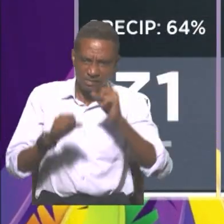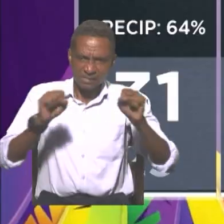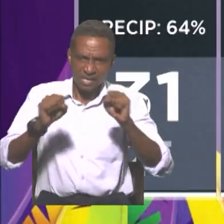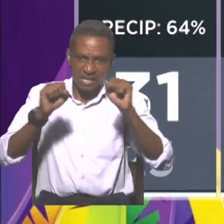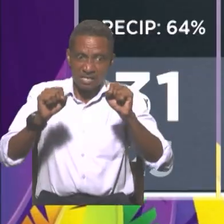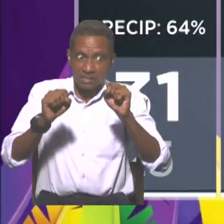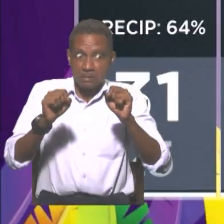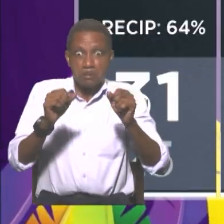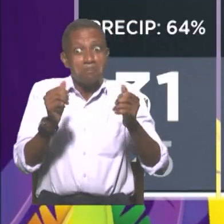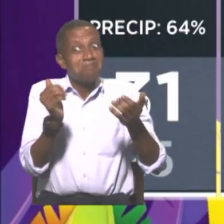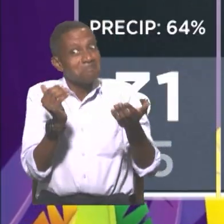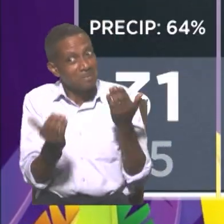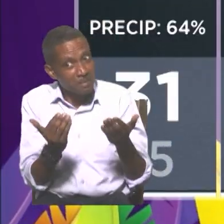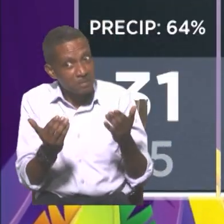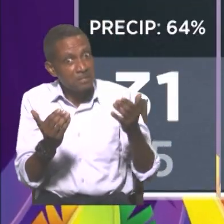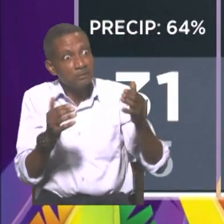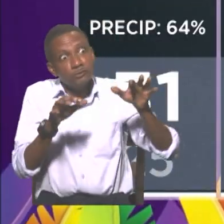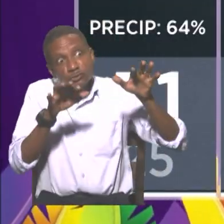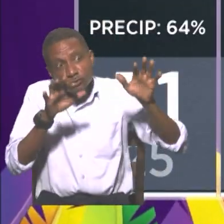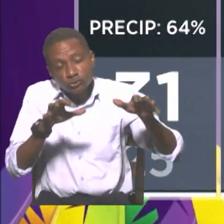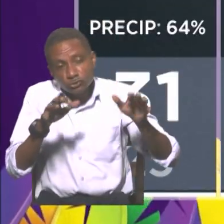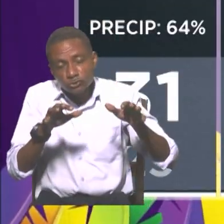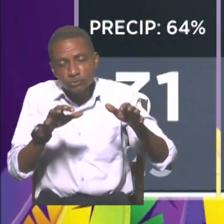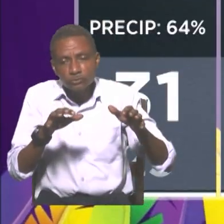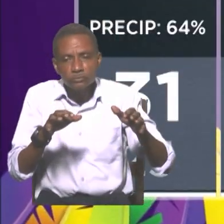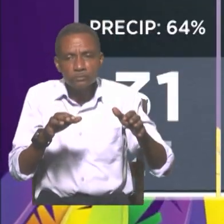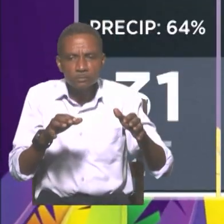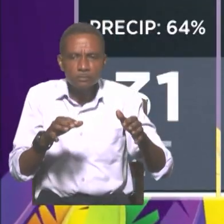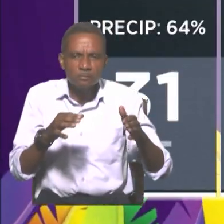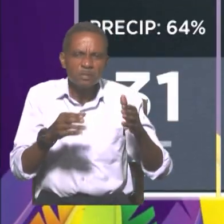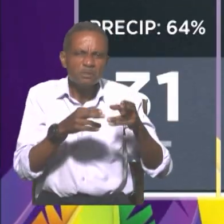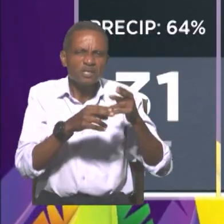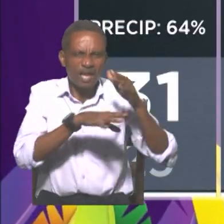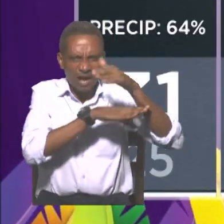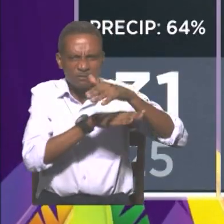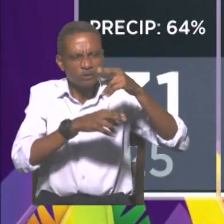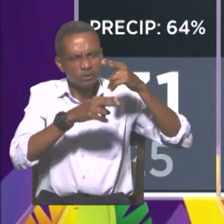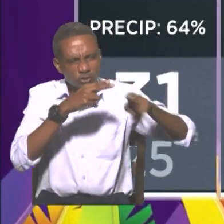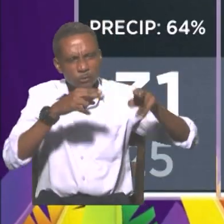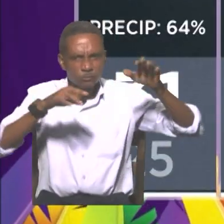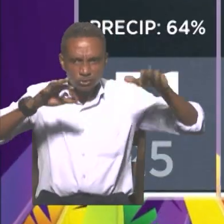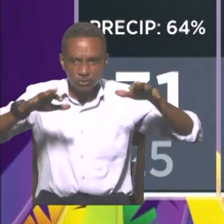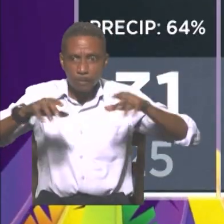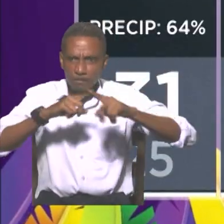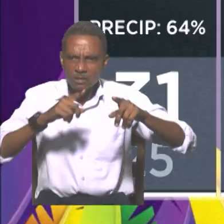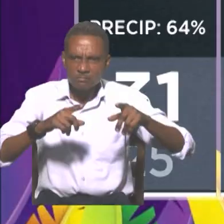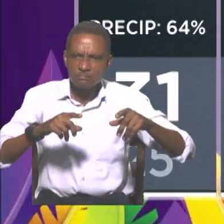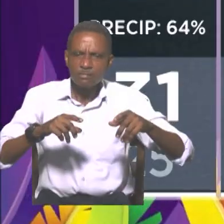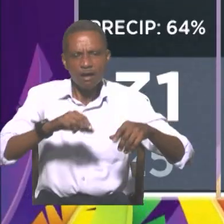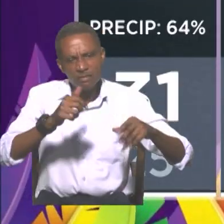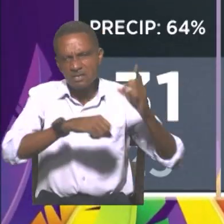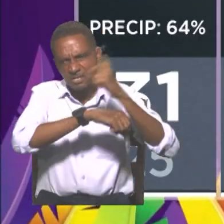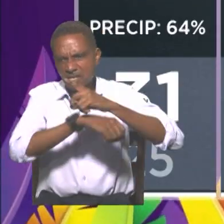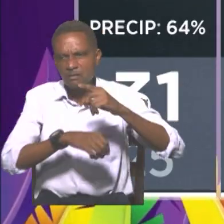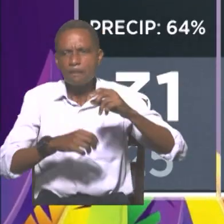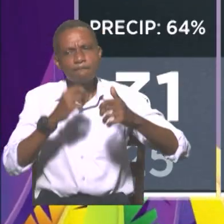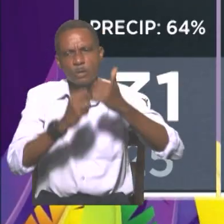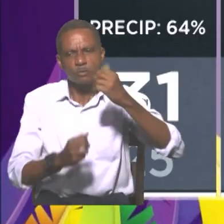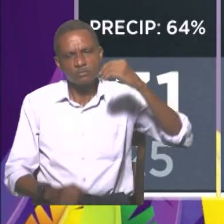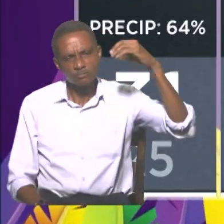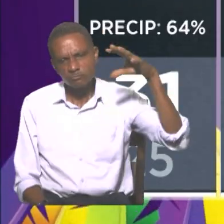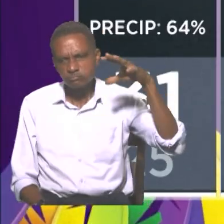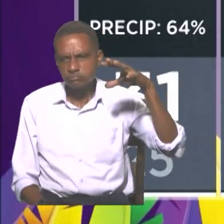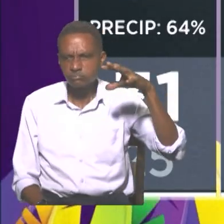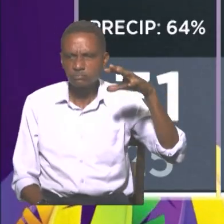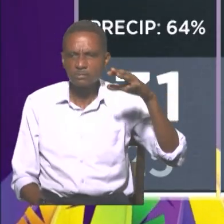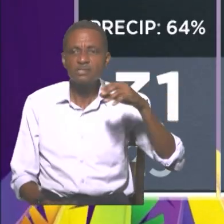highest chances for showers, mainly brief and isolated during the afternoon, while the rest of the day should bring mostly sunny and at